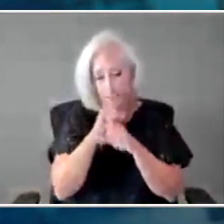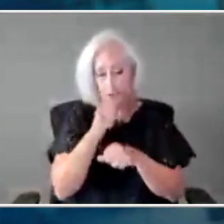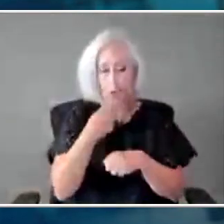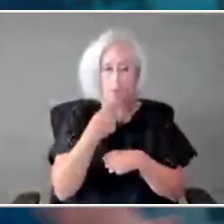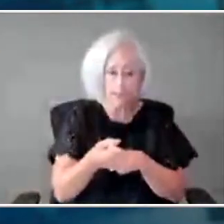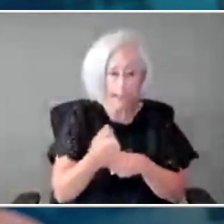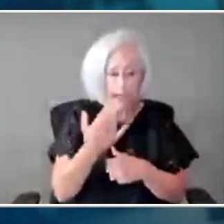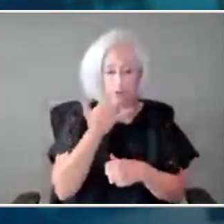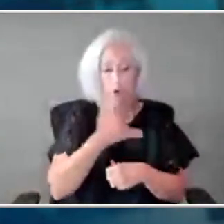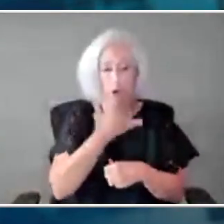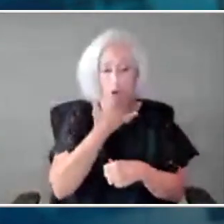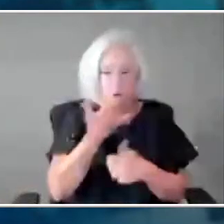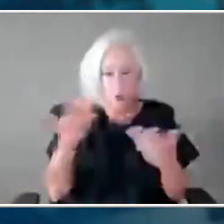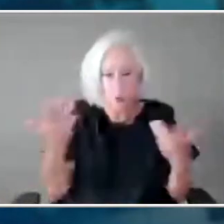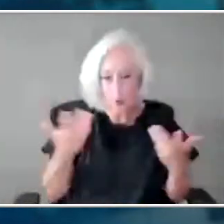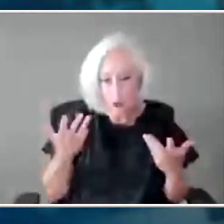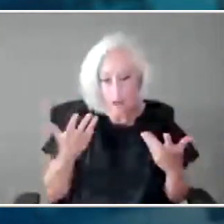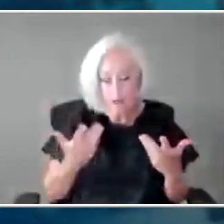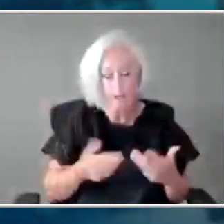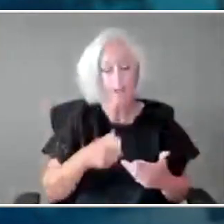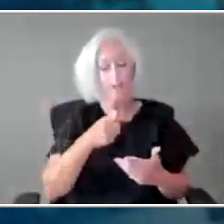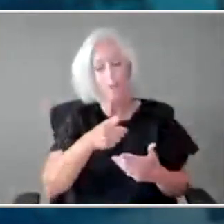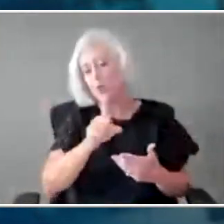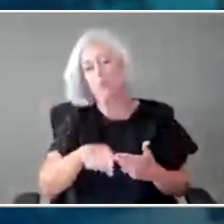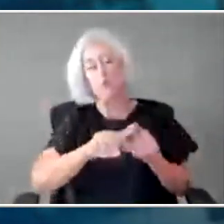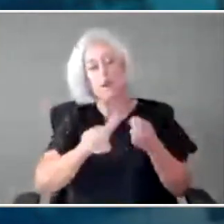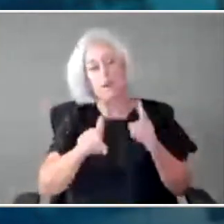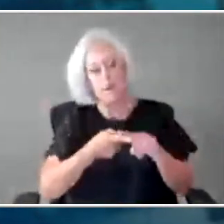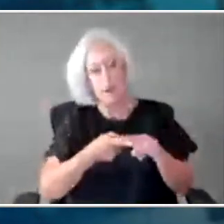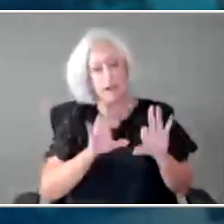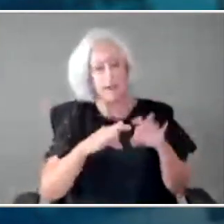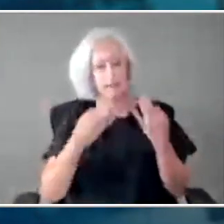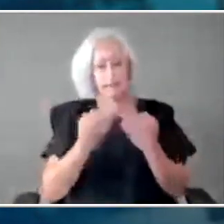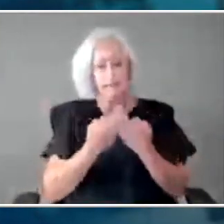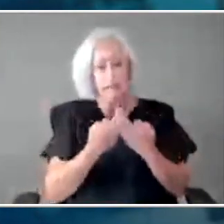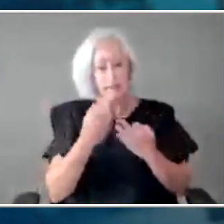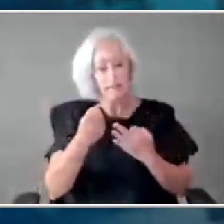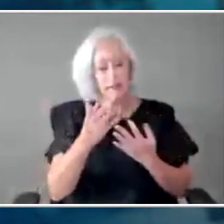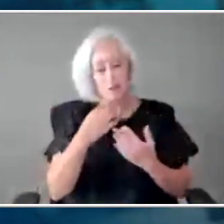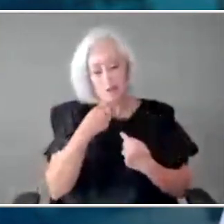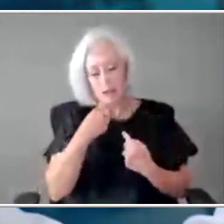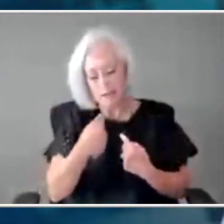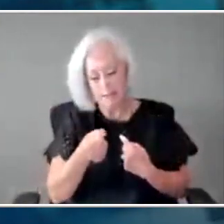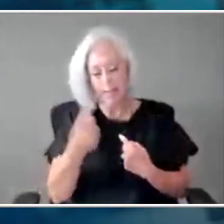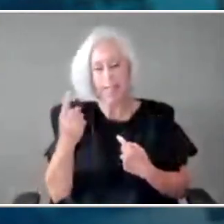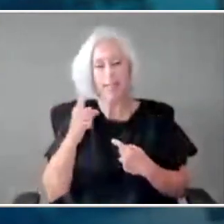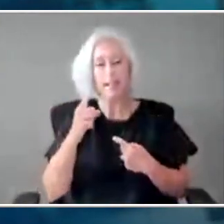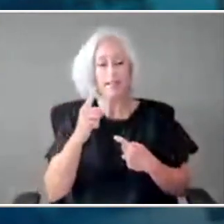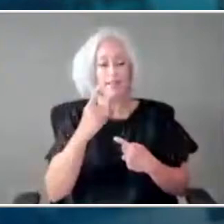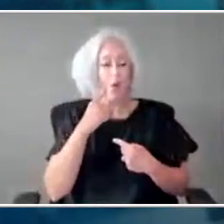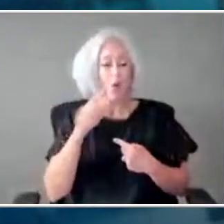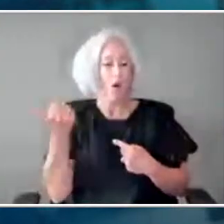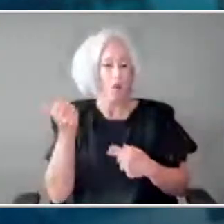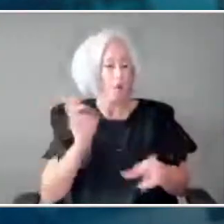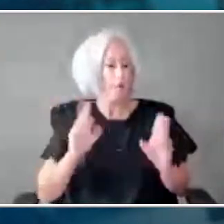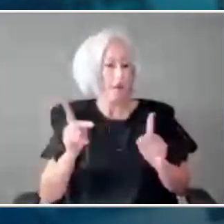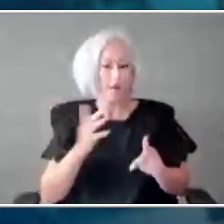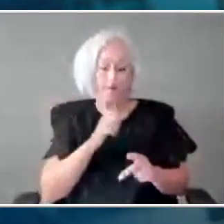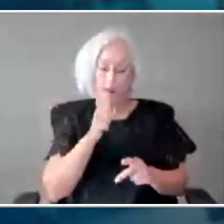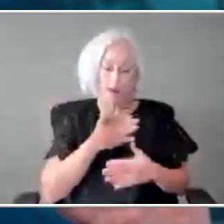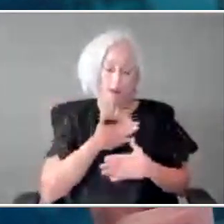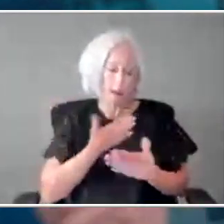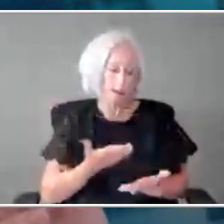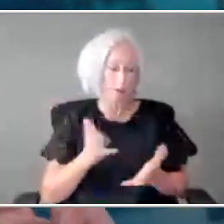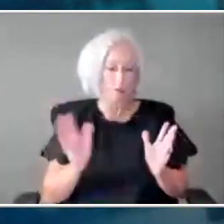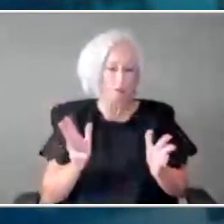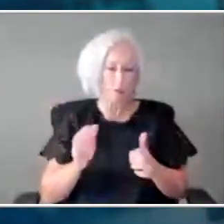friend, something you can do to be an advocate for somebody who maybe just isn't as, you know, willing to talk to their medical team has a harder time, somebody who's like,